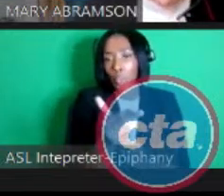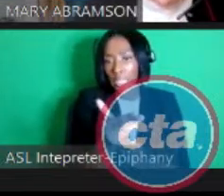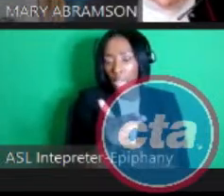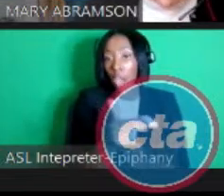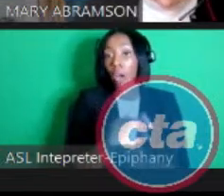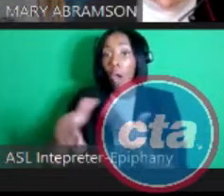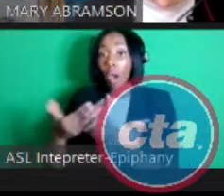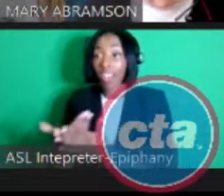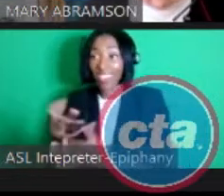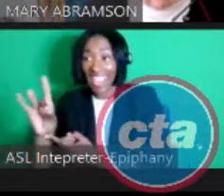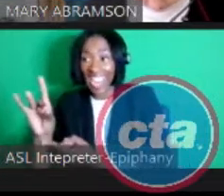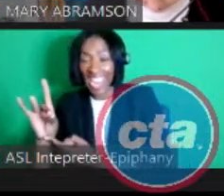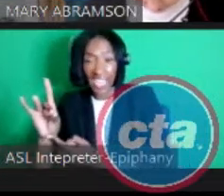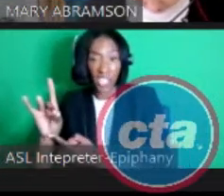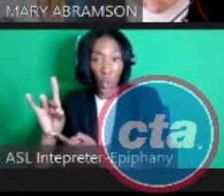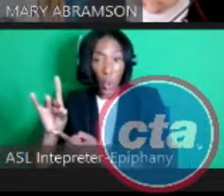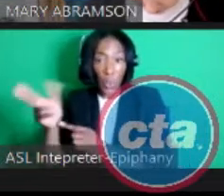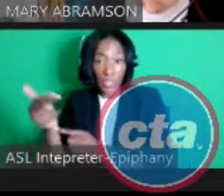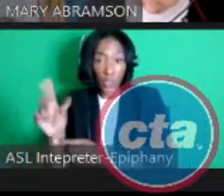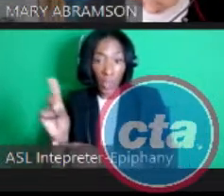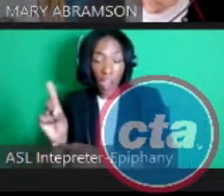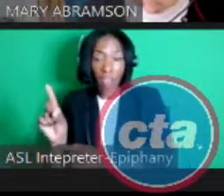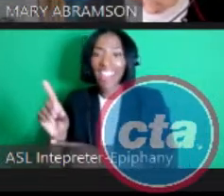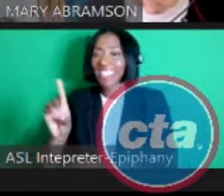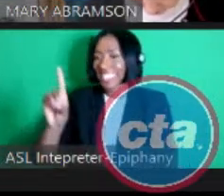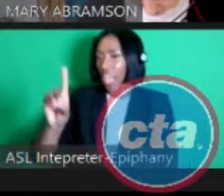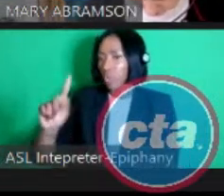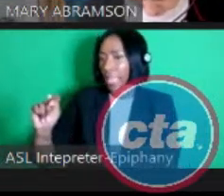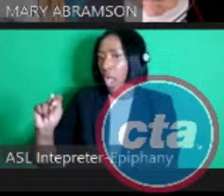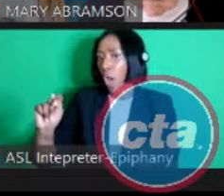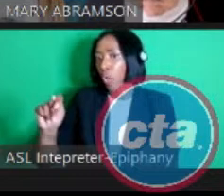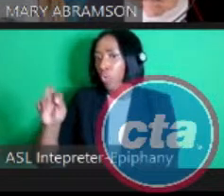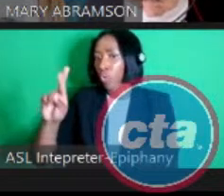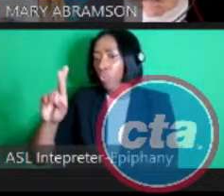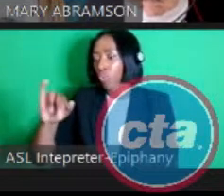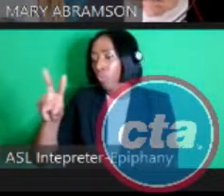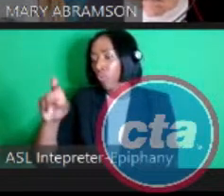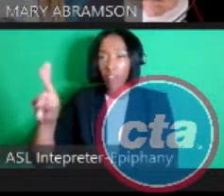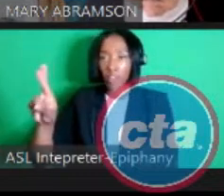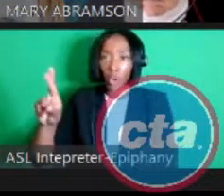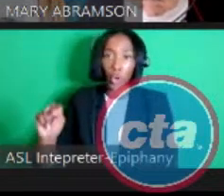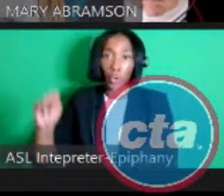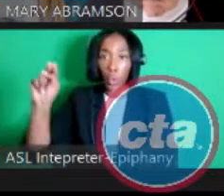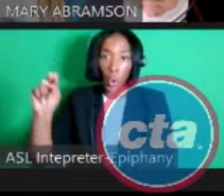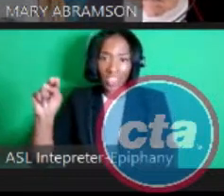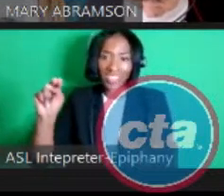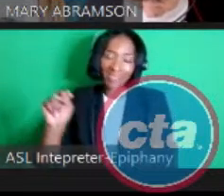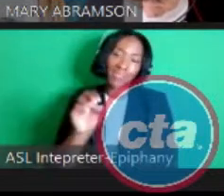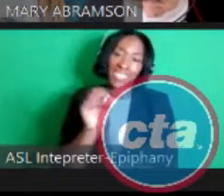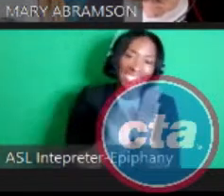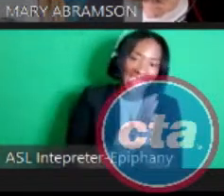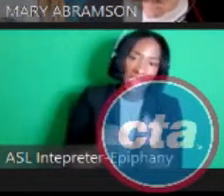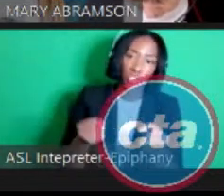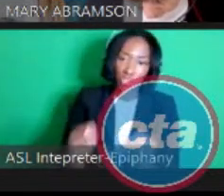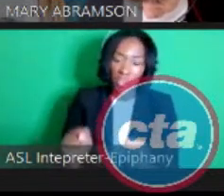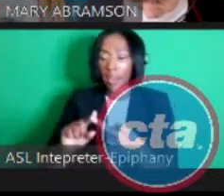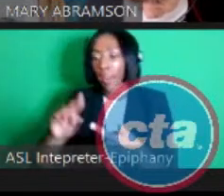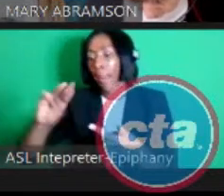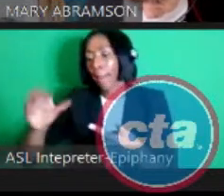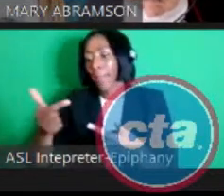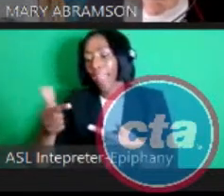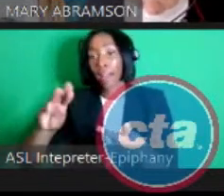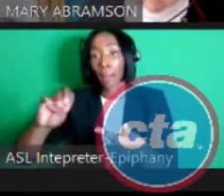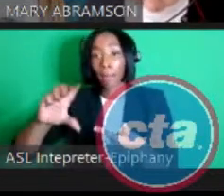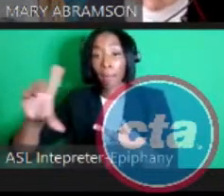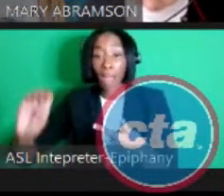hotels are in the downtown River North area. So basically stretching along State Street, Mag Mile, et cetera. So they're pretty concentrated along